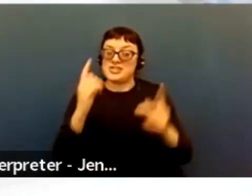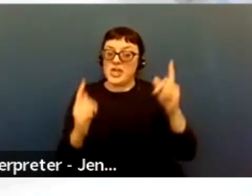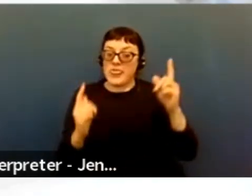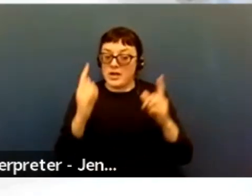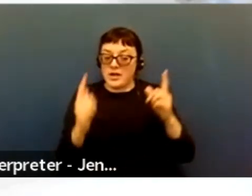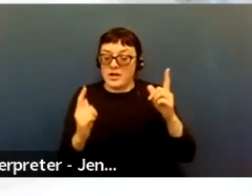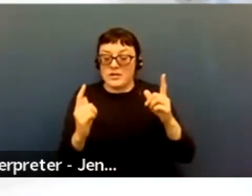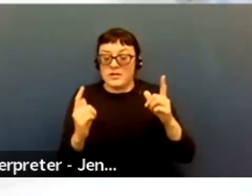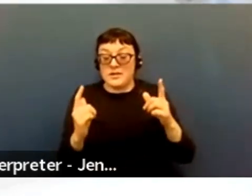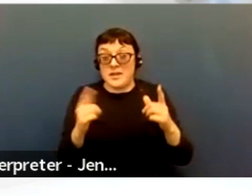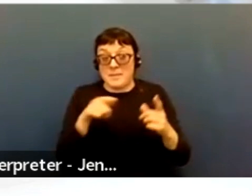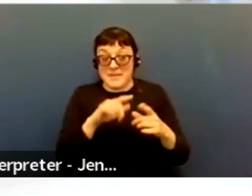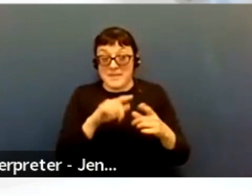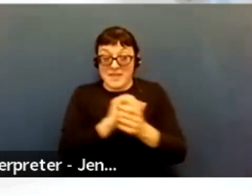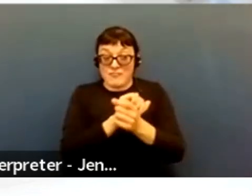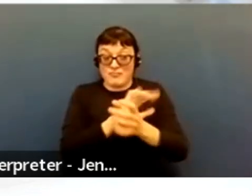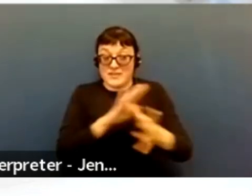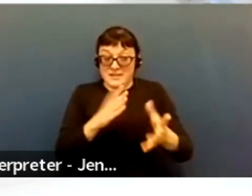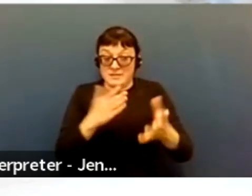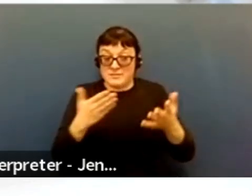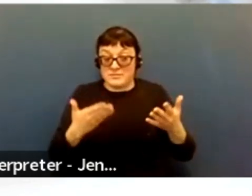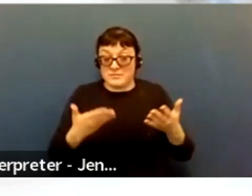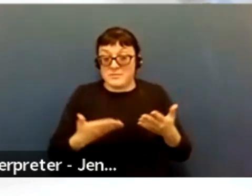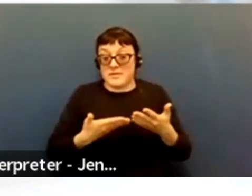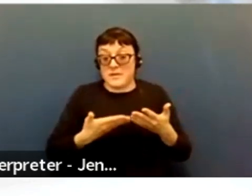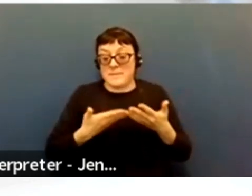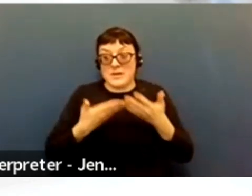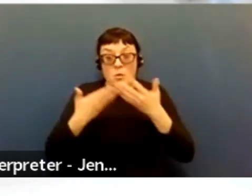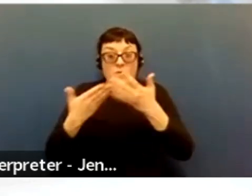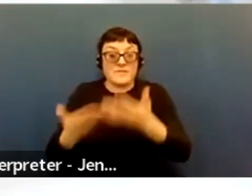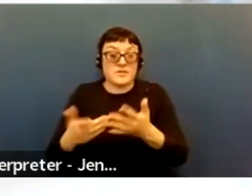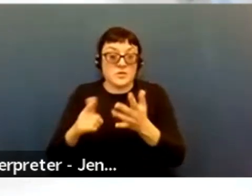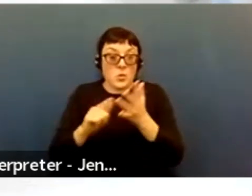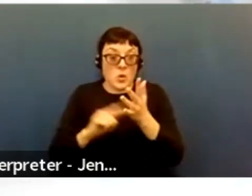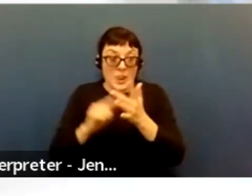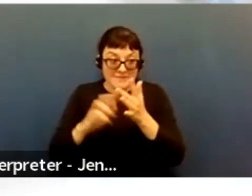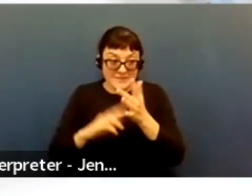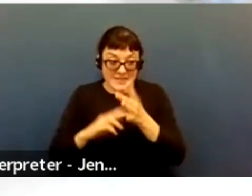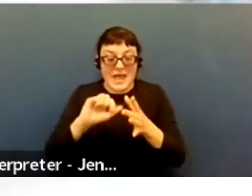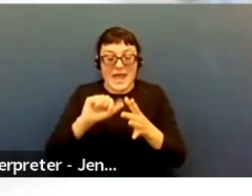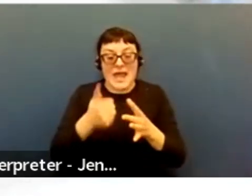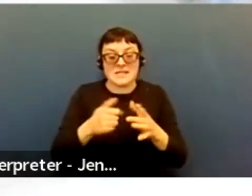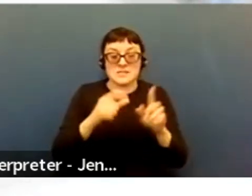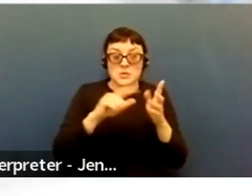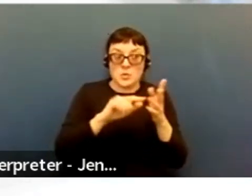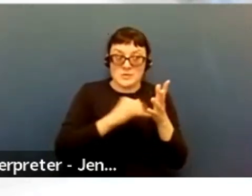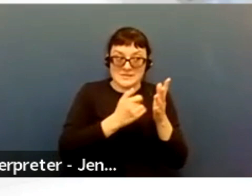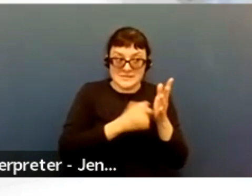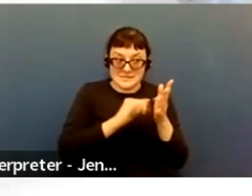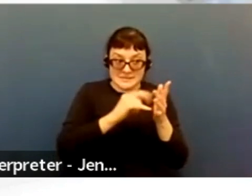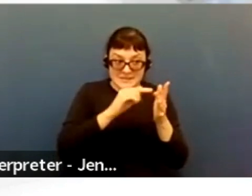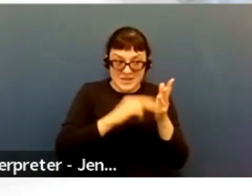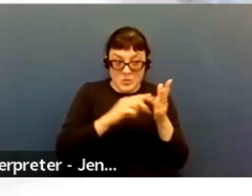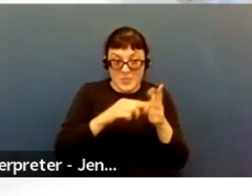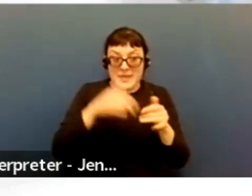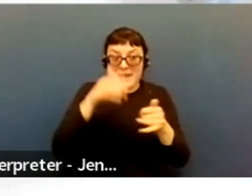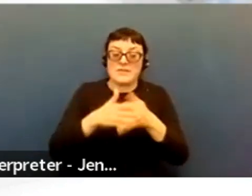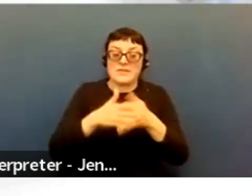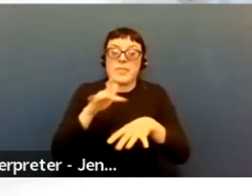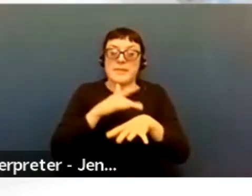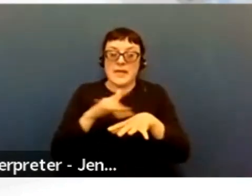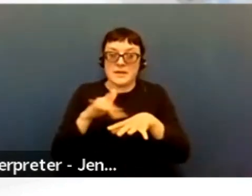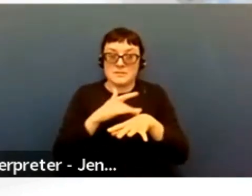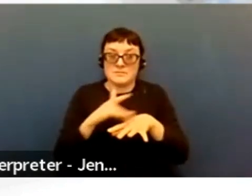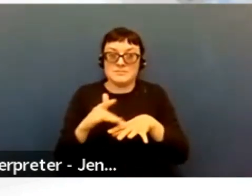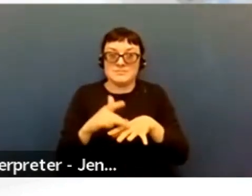who free each other in particular ways. And maybe that freedom is being offered to Olivia and to Orsino at the end